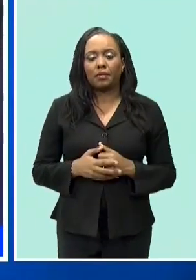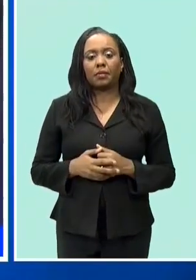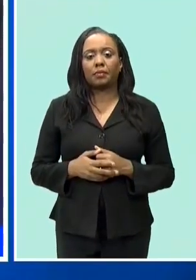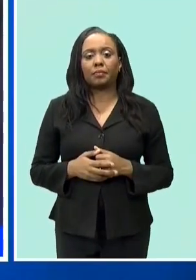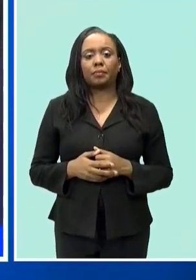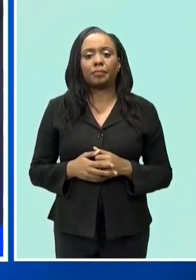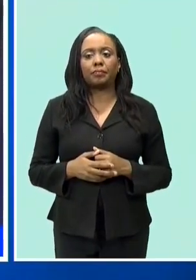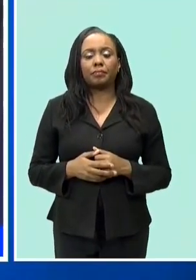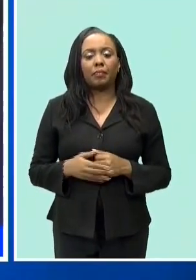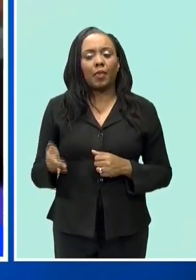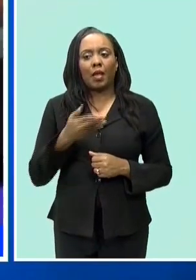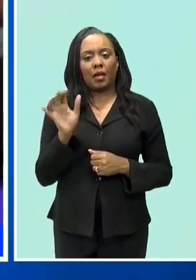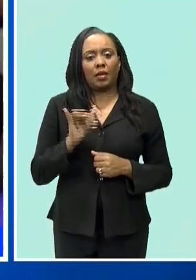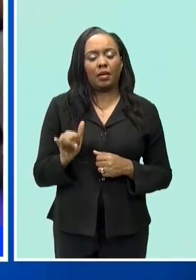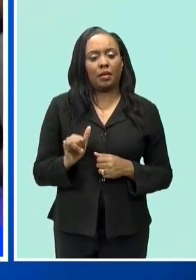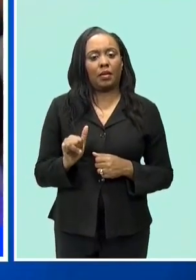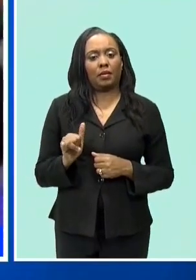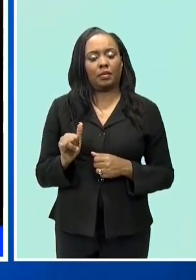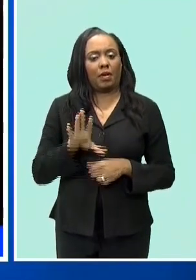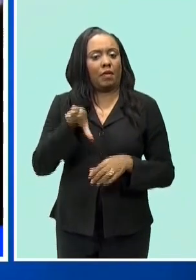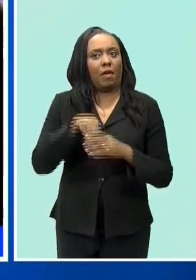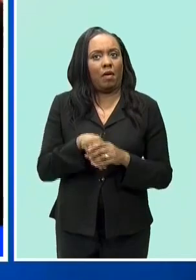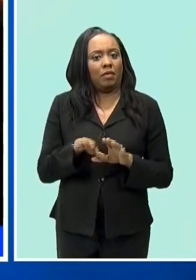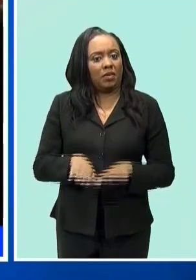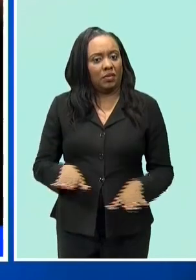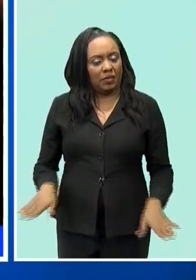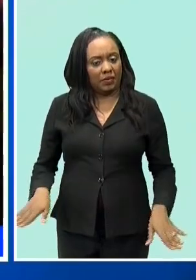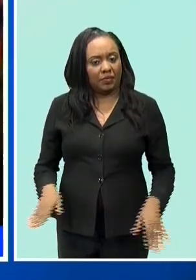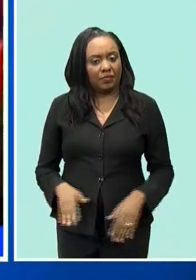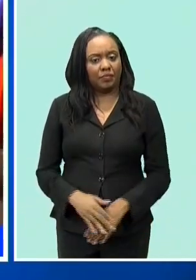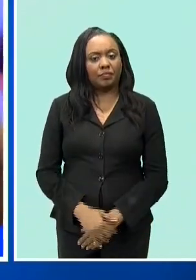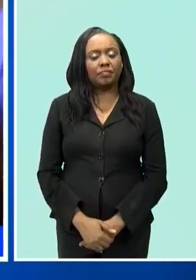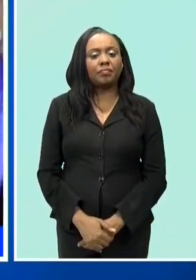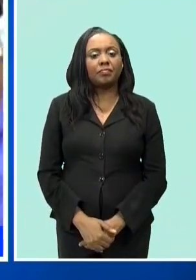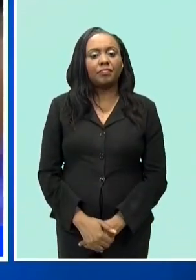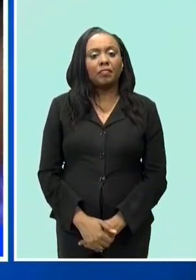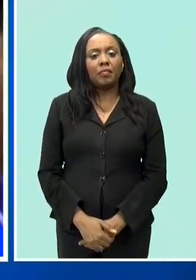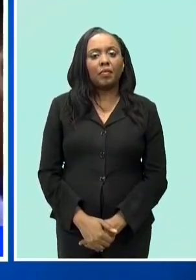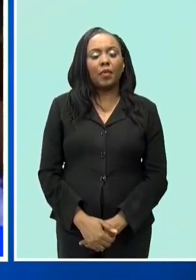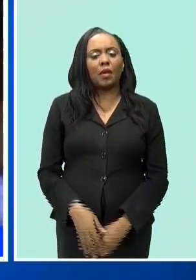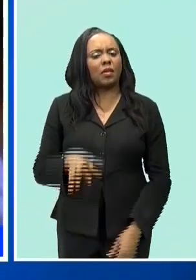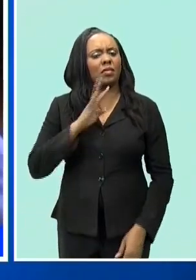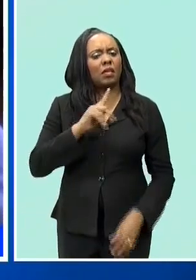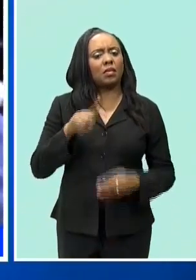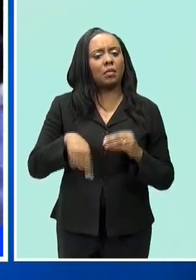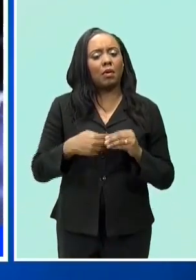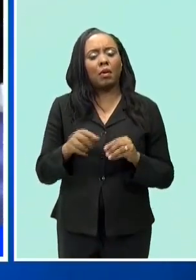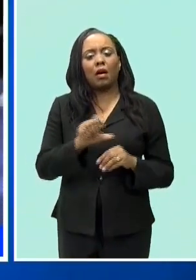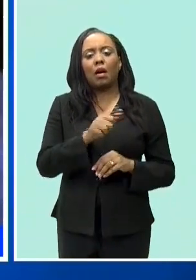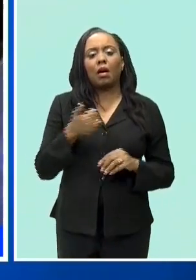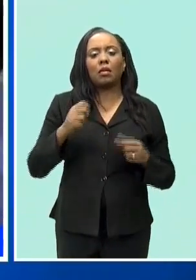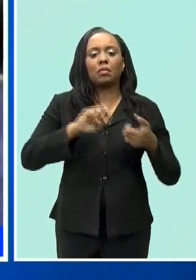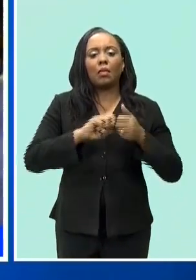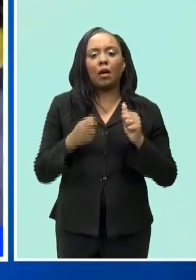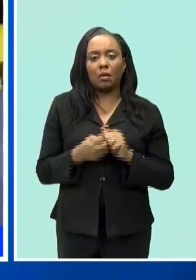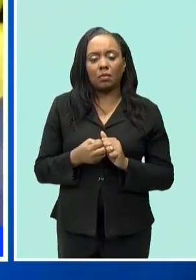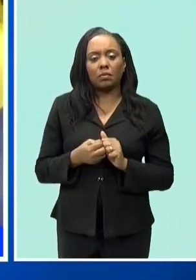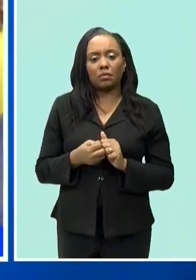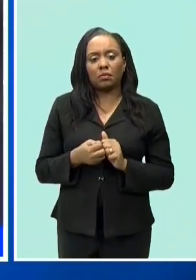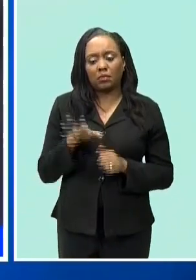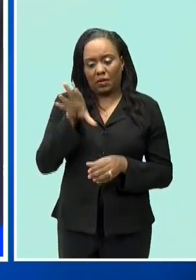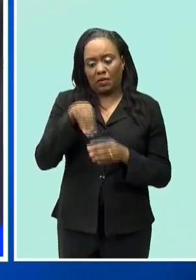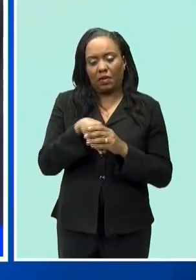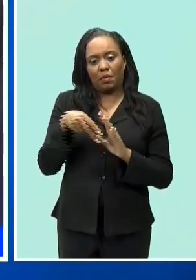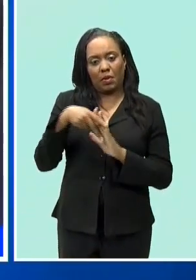particularly events involving children. Alexander made mention of other issues that are underscored within the